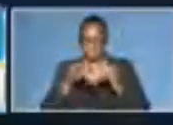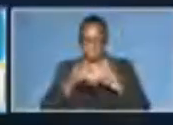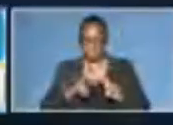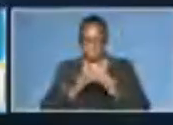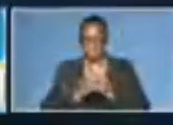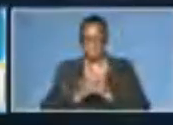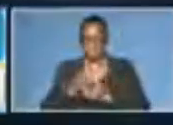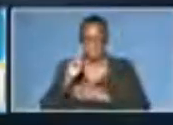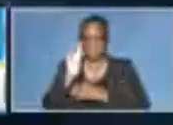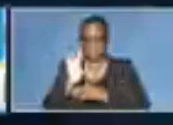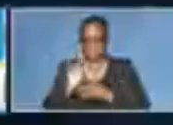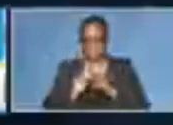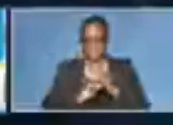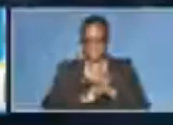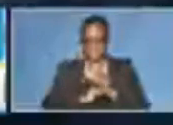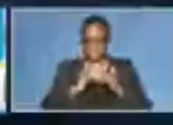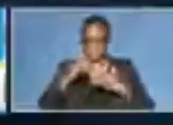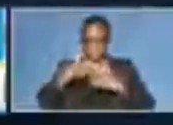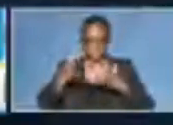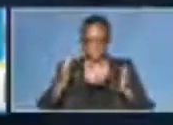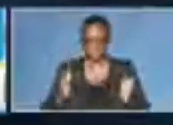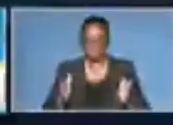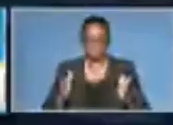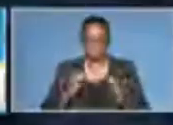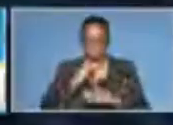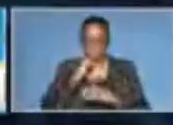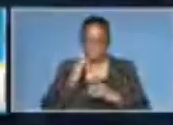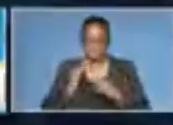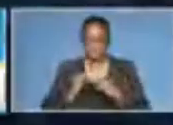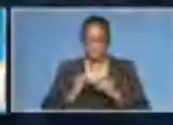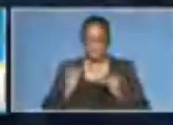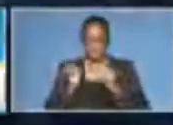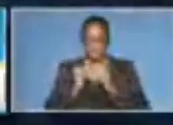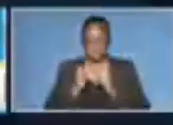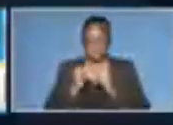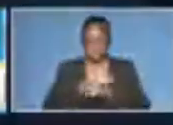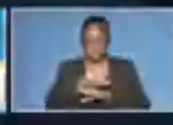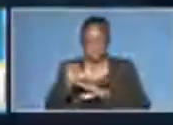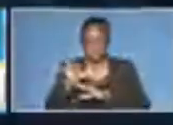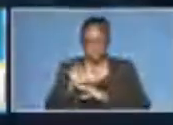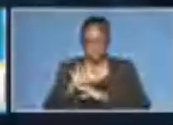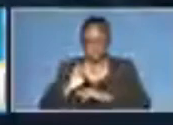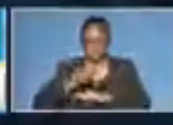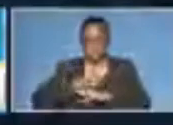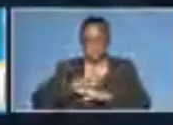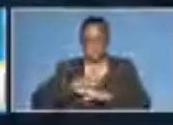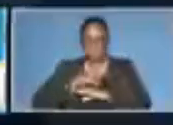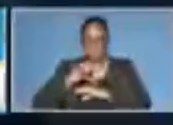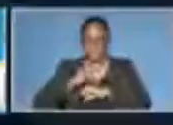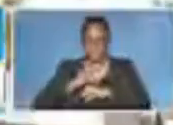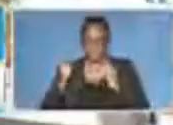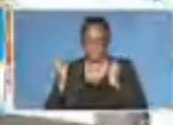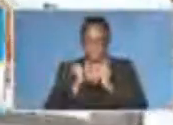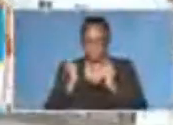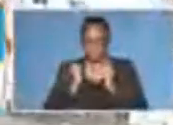100,000 square miles of water is no small ocean room to cover. And for a small nation like ours already under increasing strain to